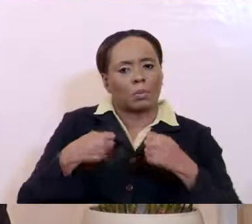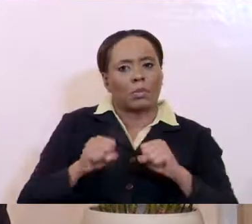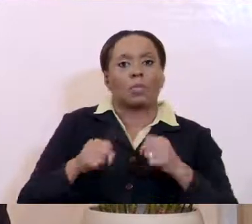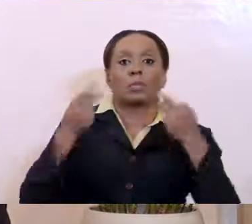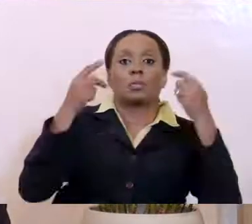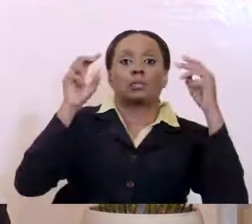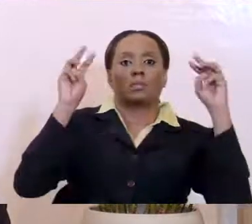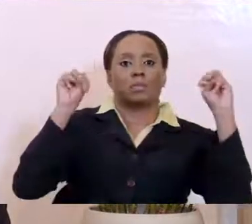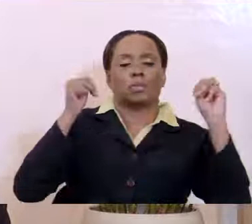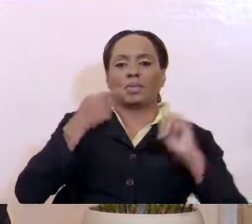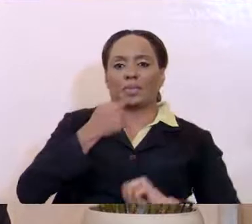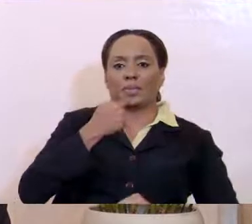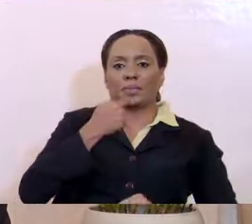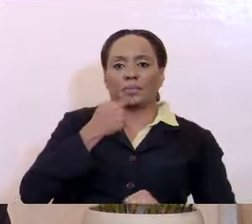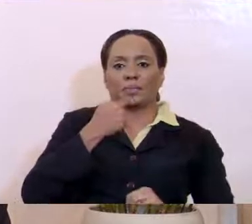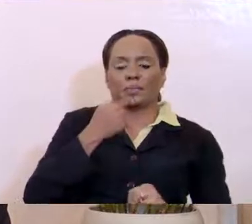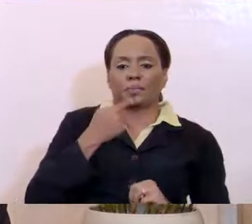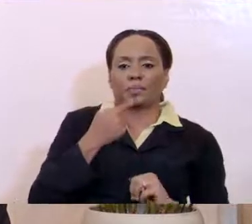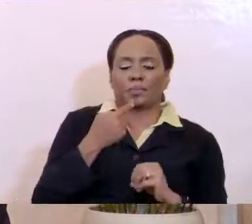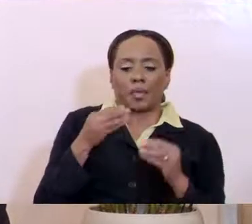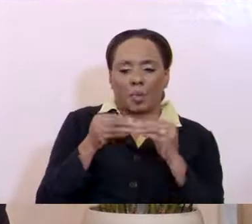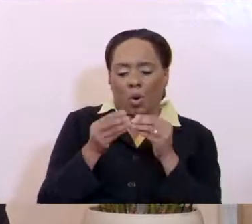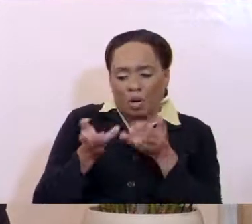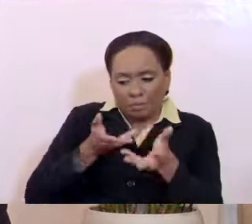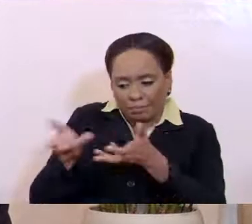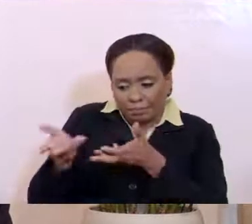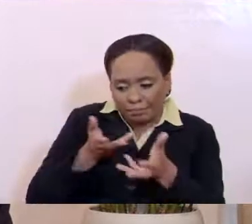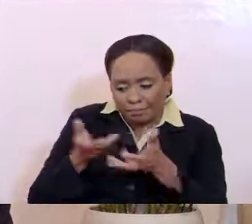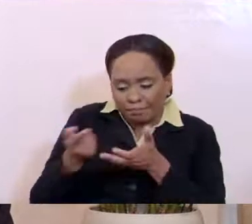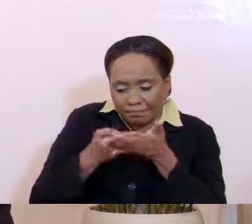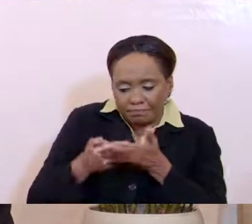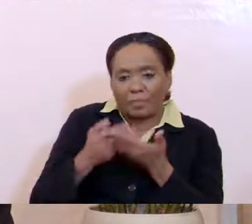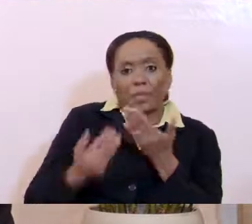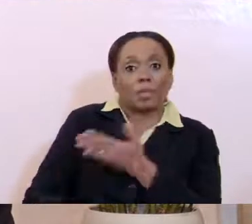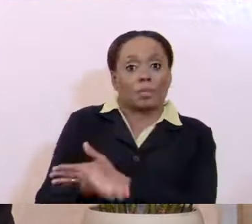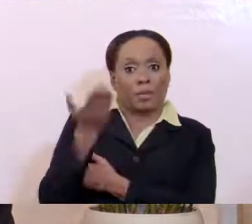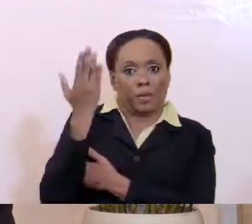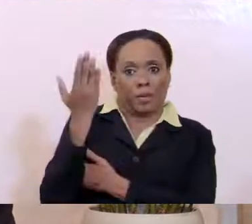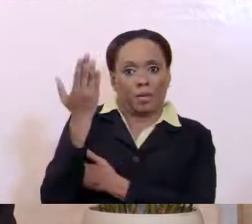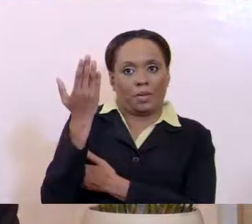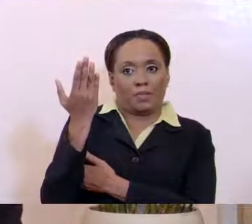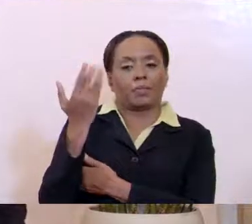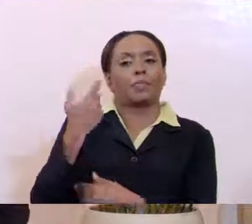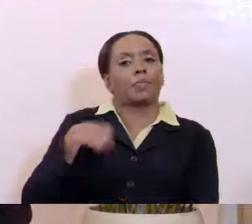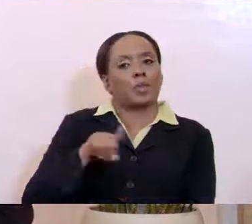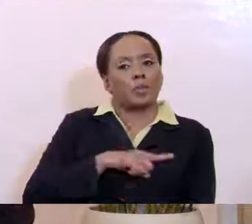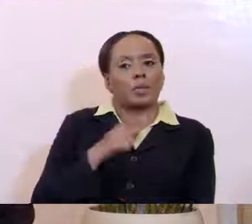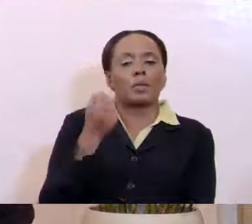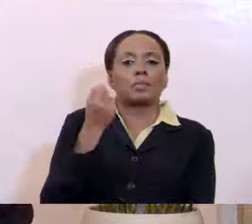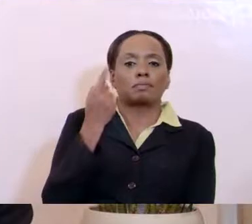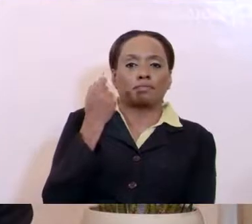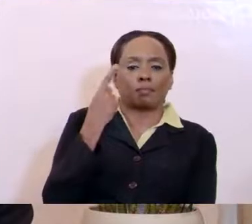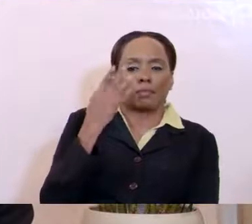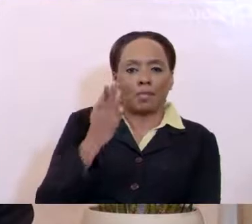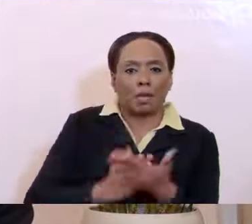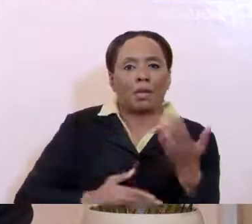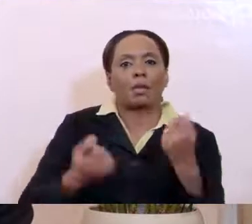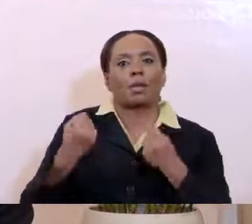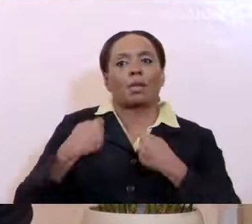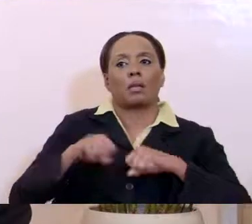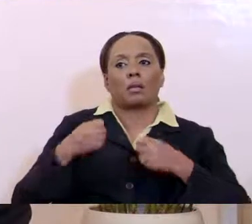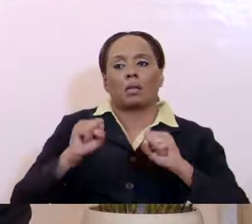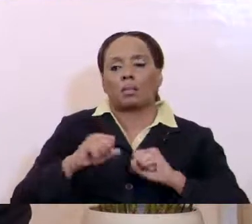Minister had further consultations this morning. And while we do understand that there are some sports that are